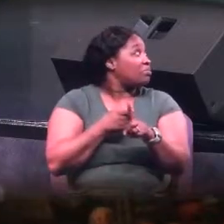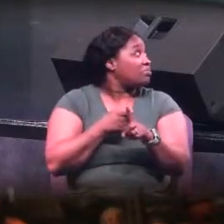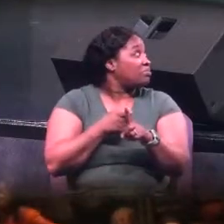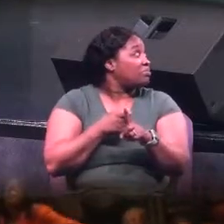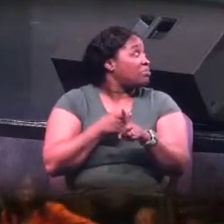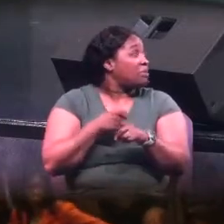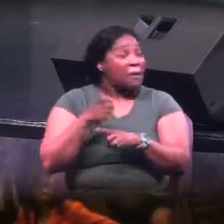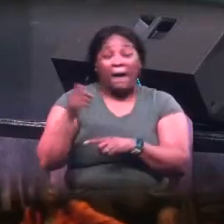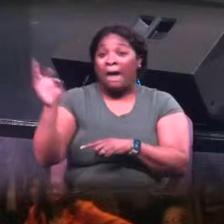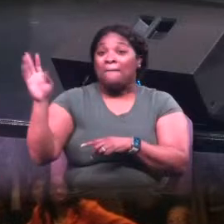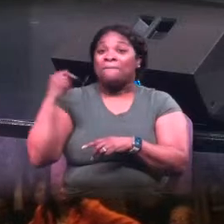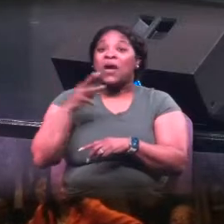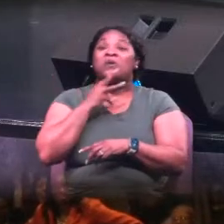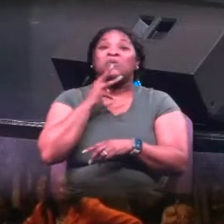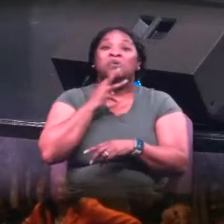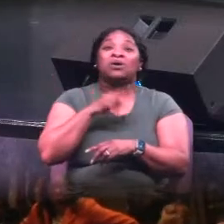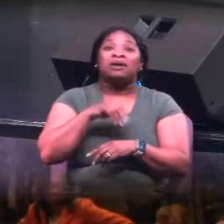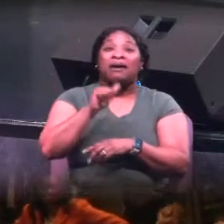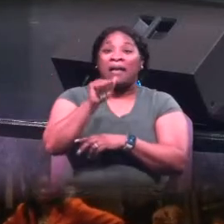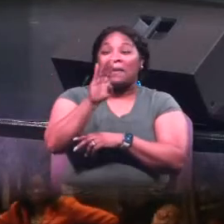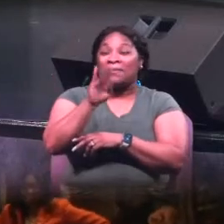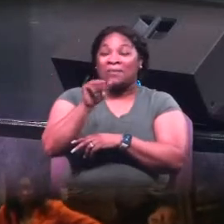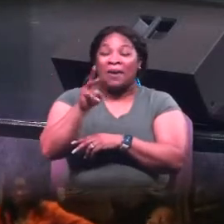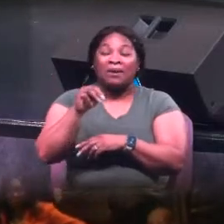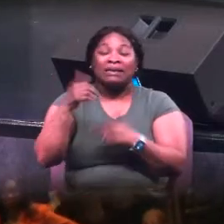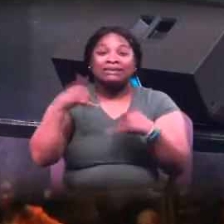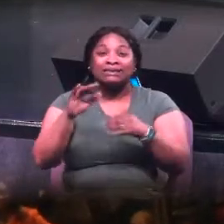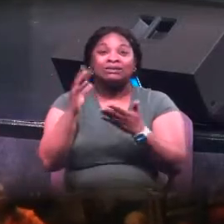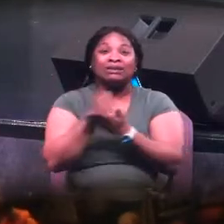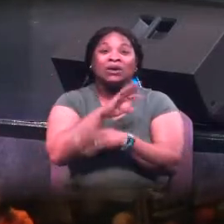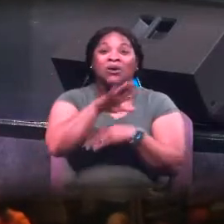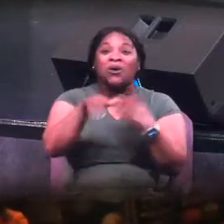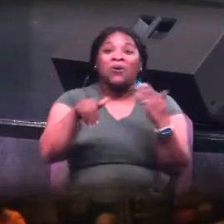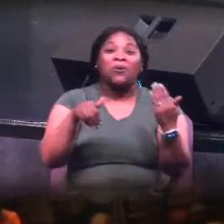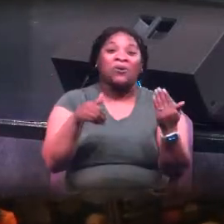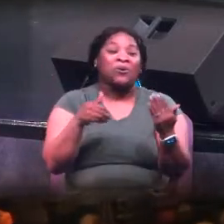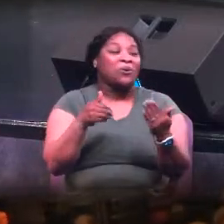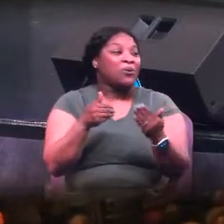You can be from backwater Alabama and still get all.